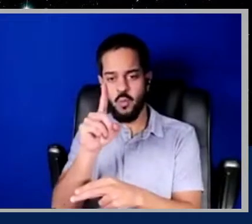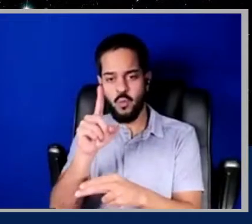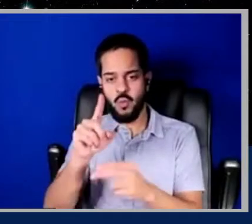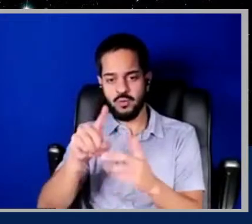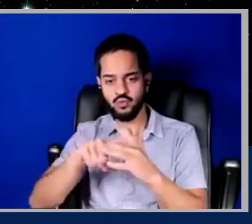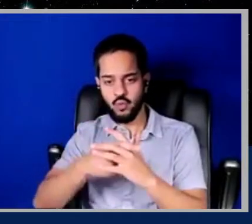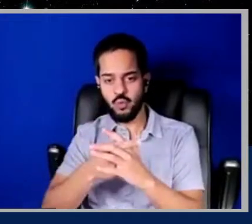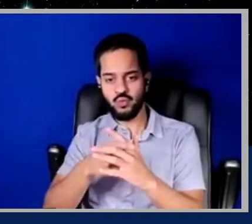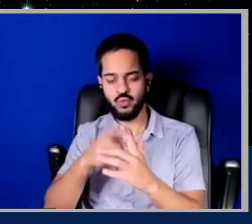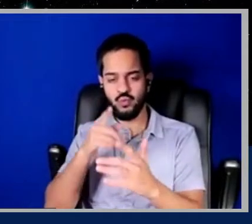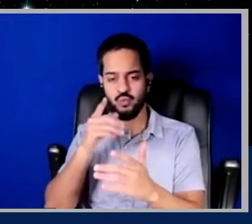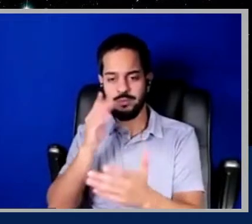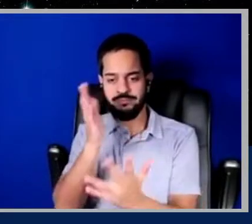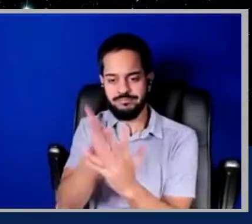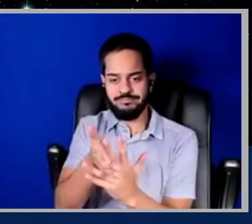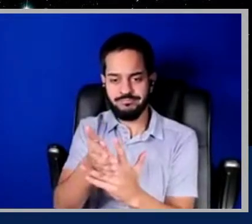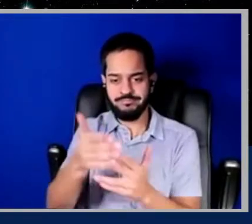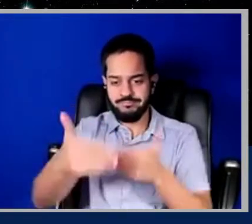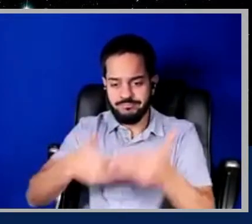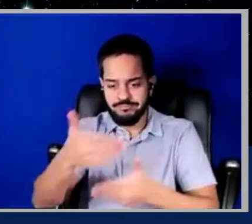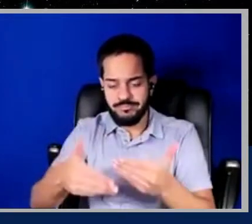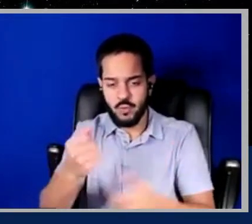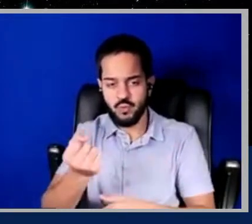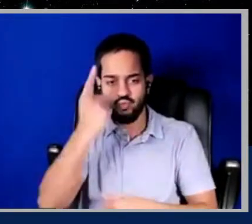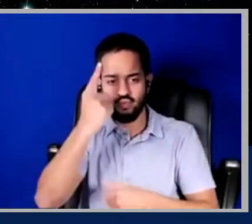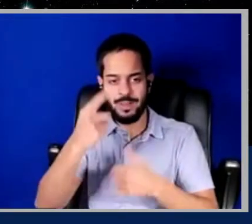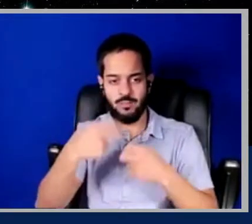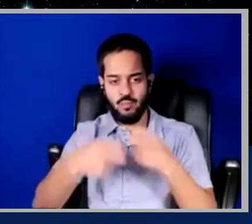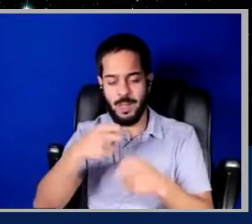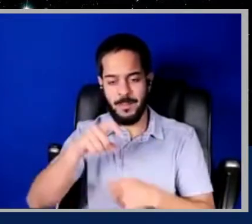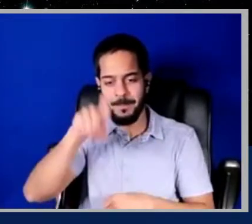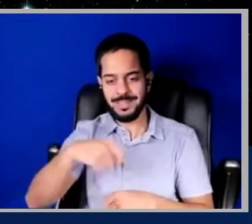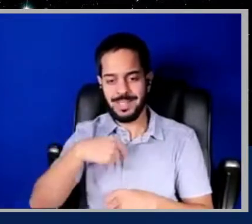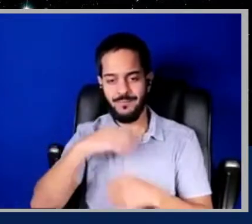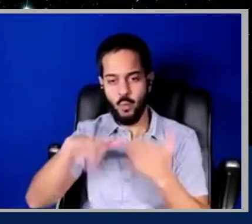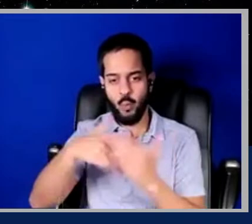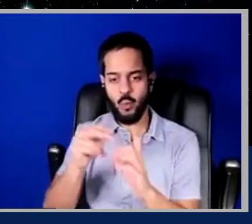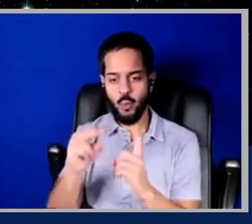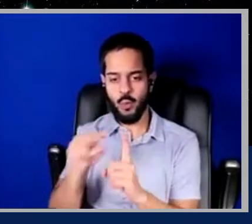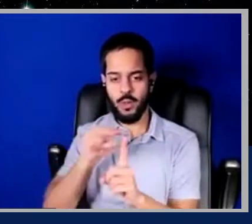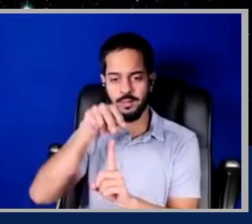all the inroads possible. Come at it from every direction.